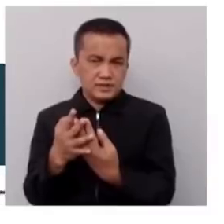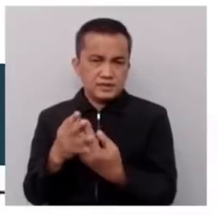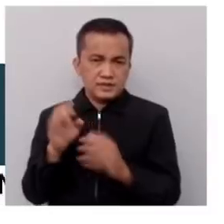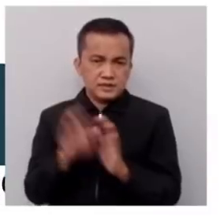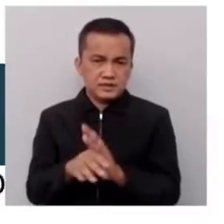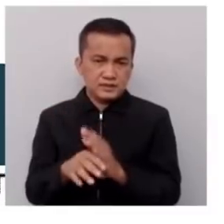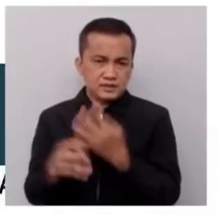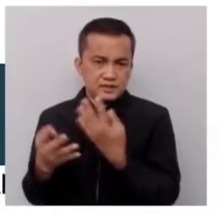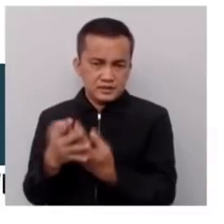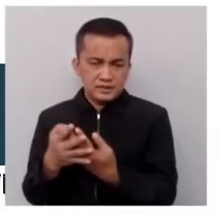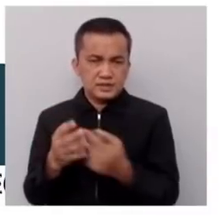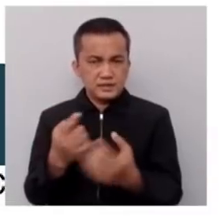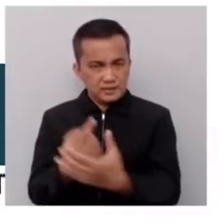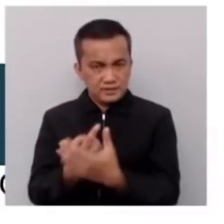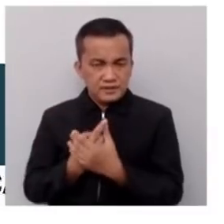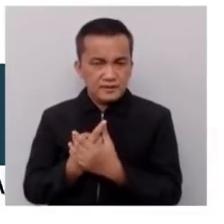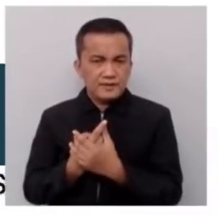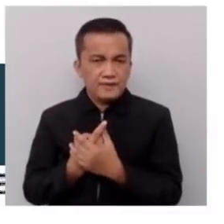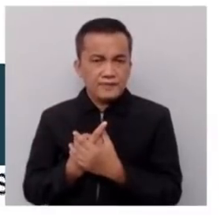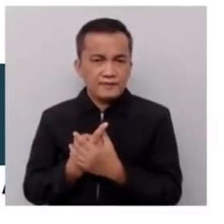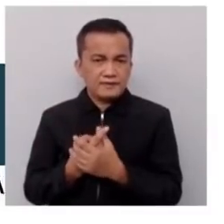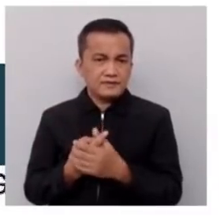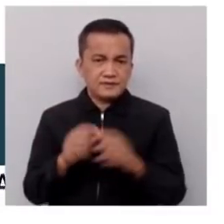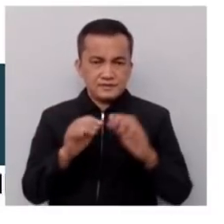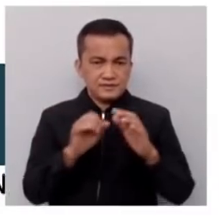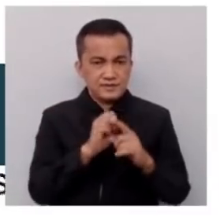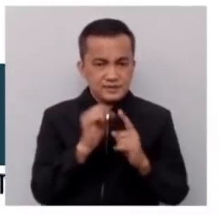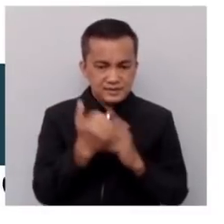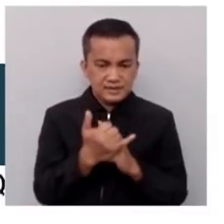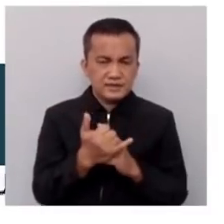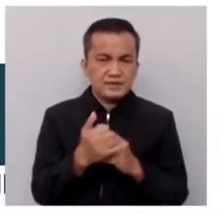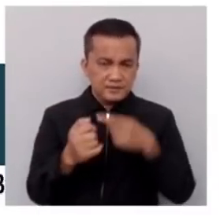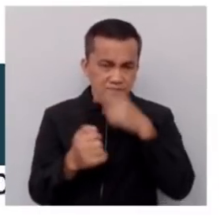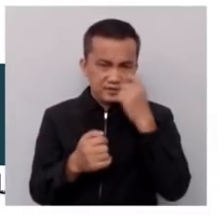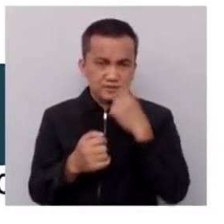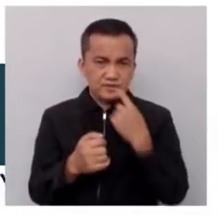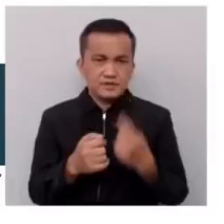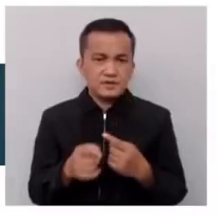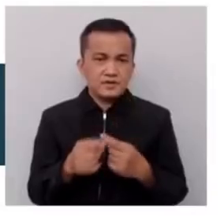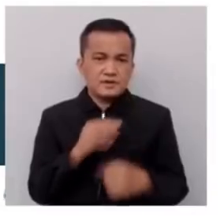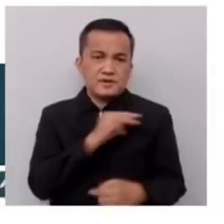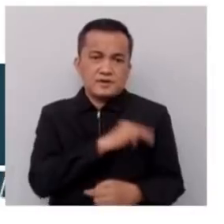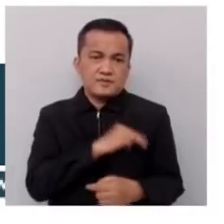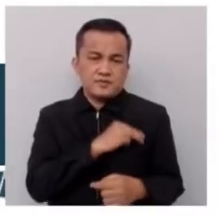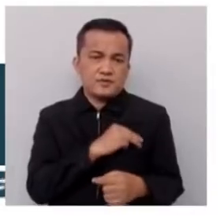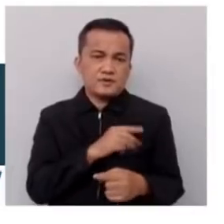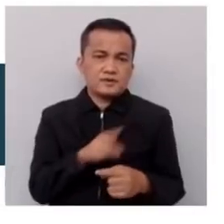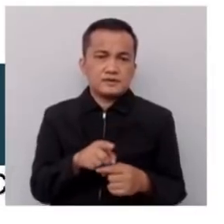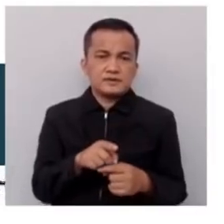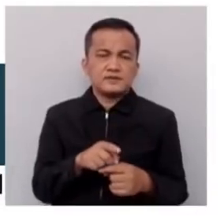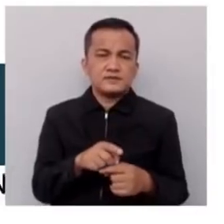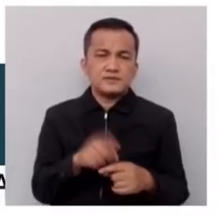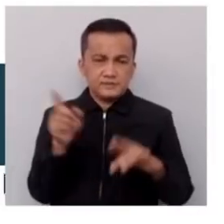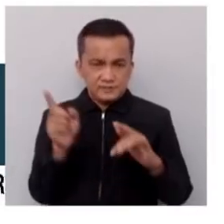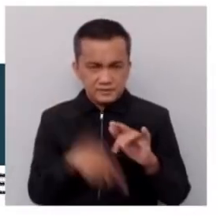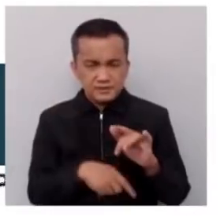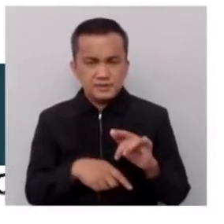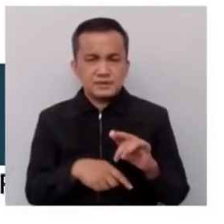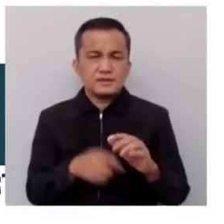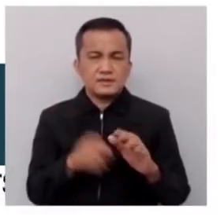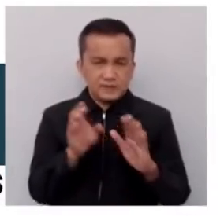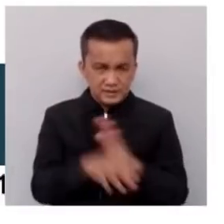they have to be isolated from the rest of society, precisely because of all their moral misgivings and the crimes that they have